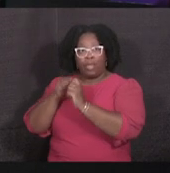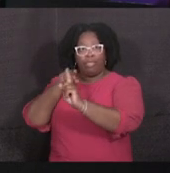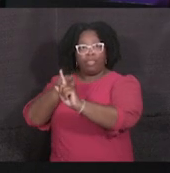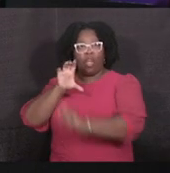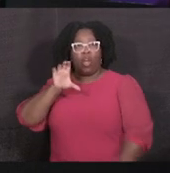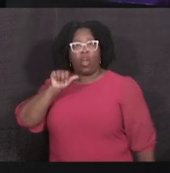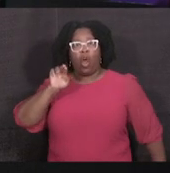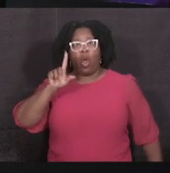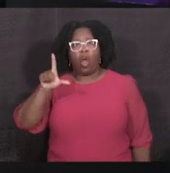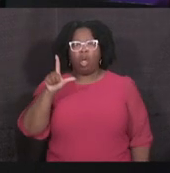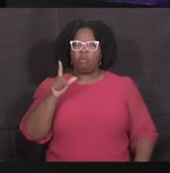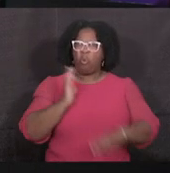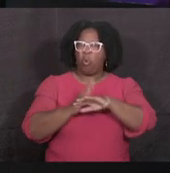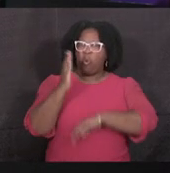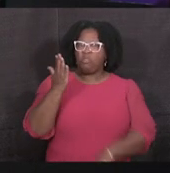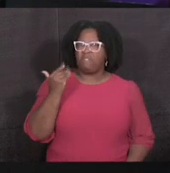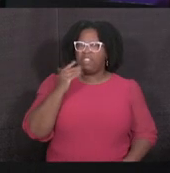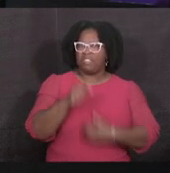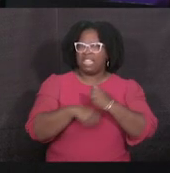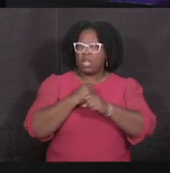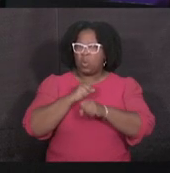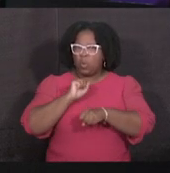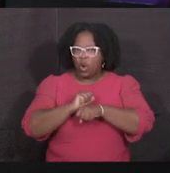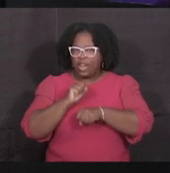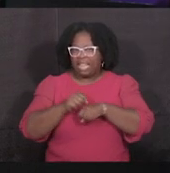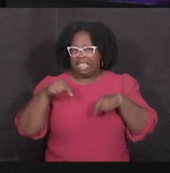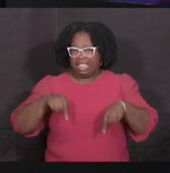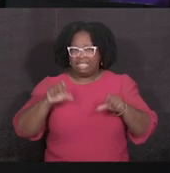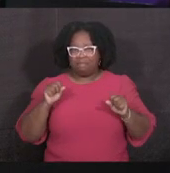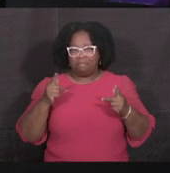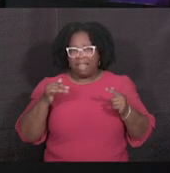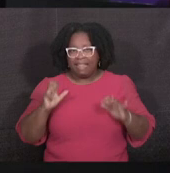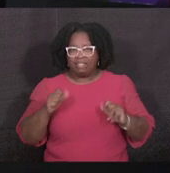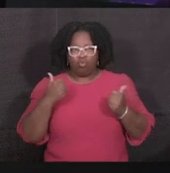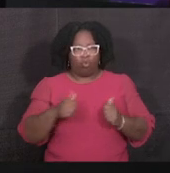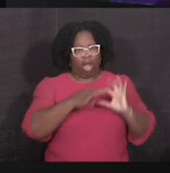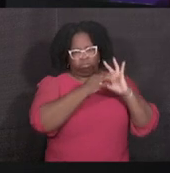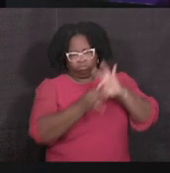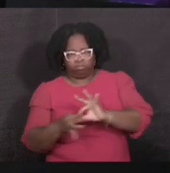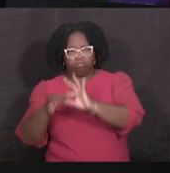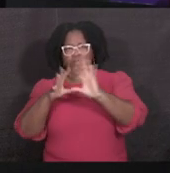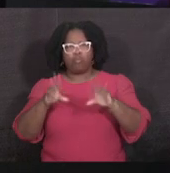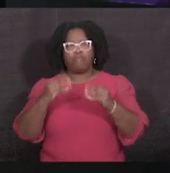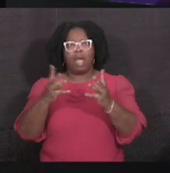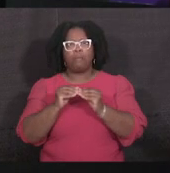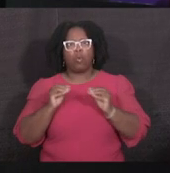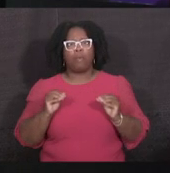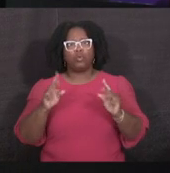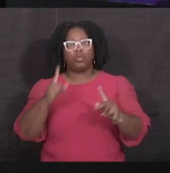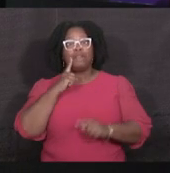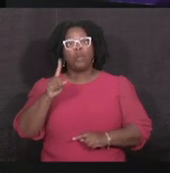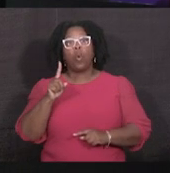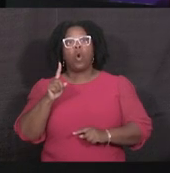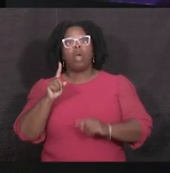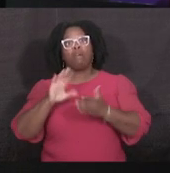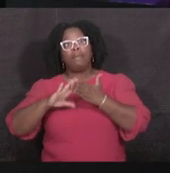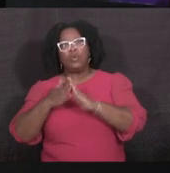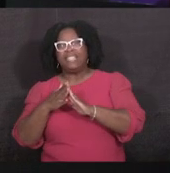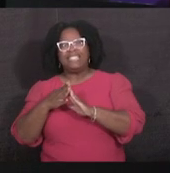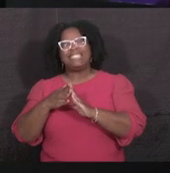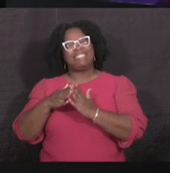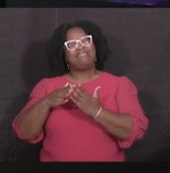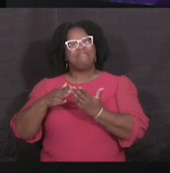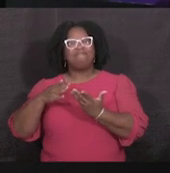over 15 years working in the space, trying to connect the dots to create more opportunities for underrepresented and